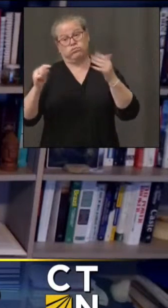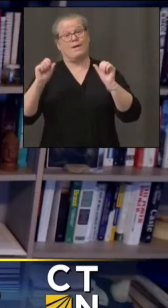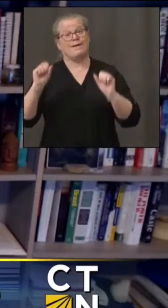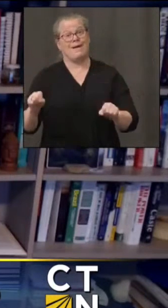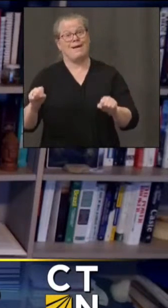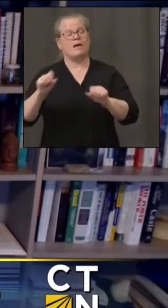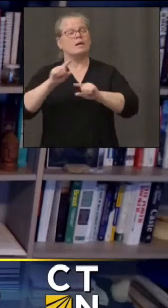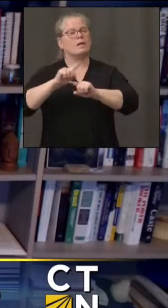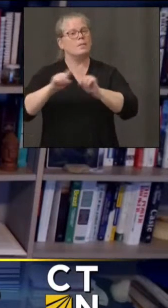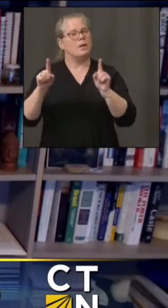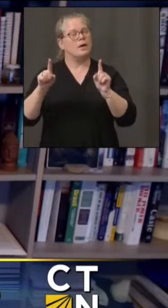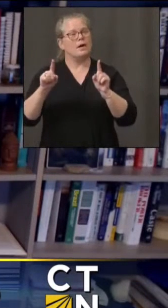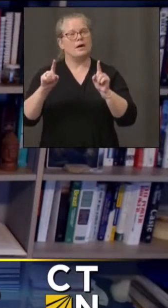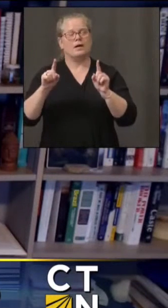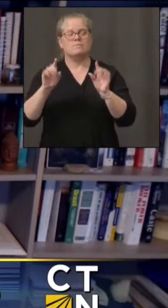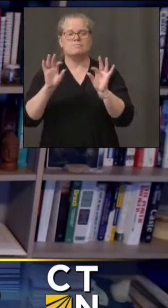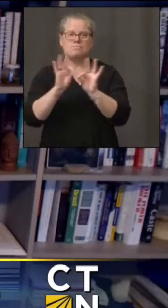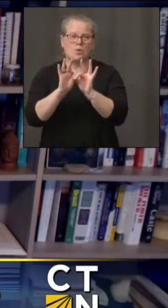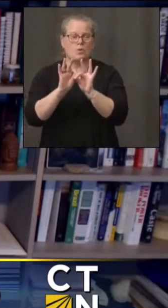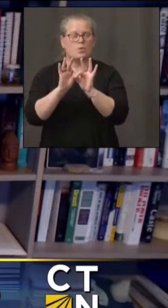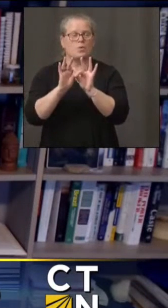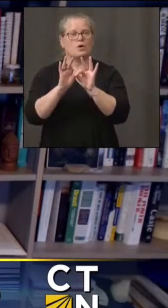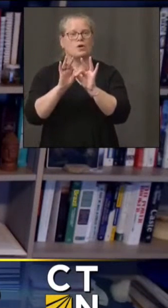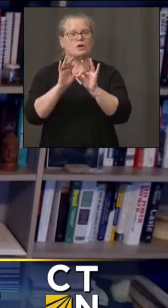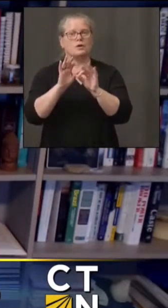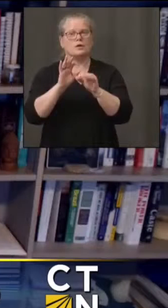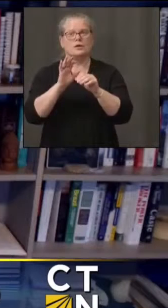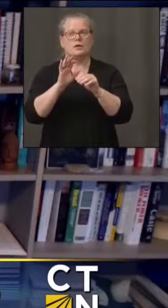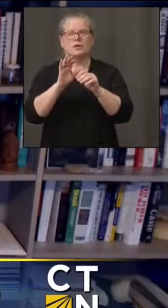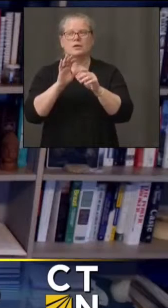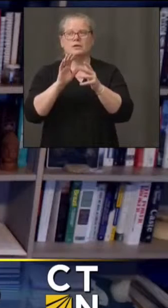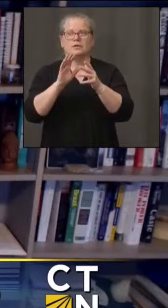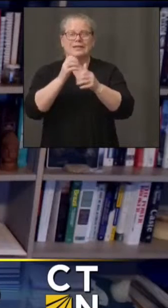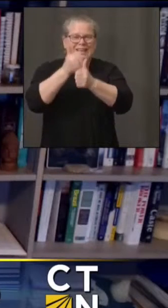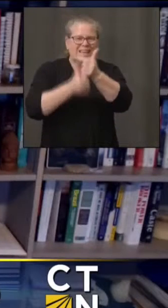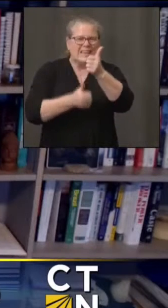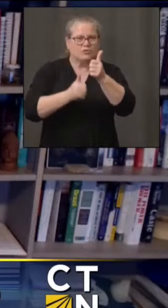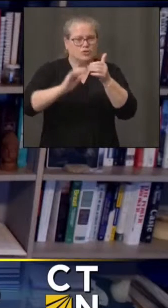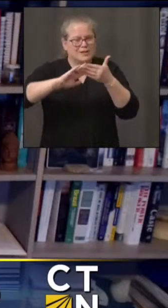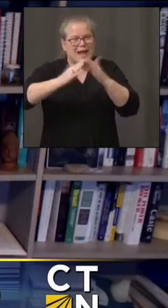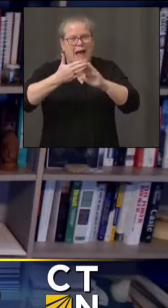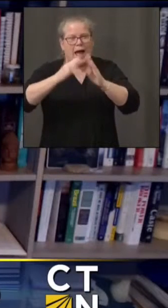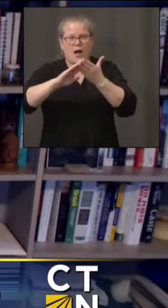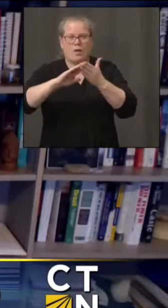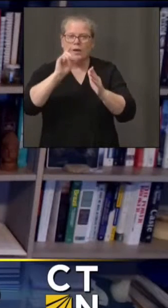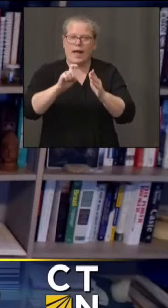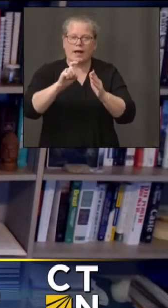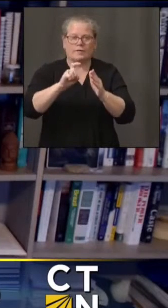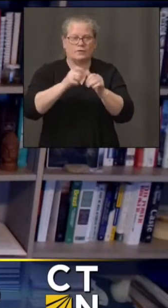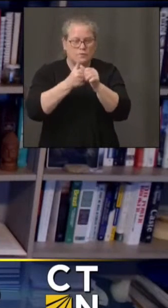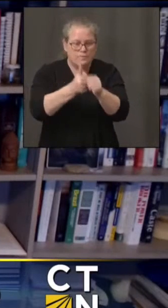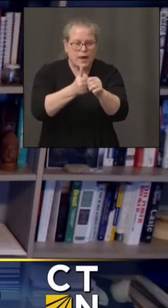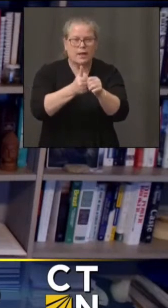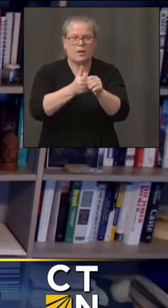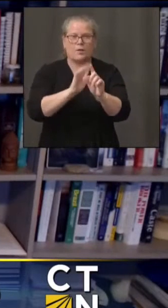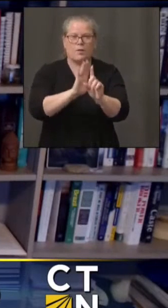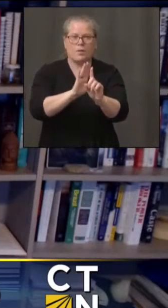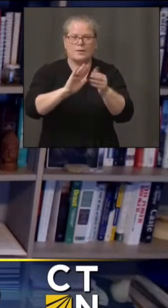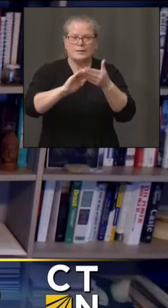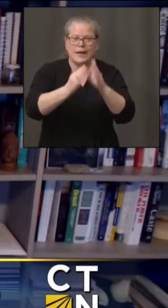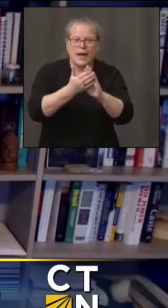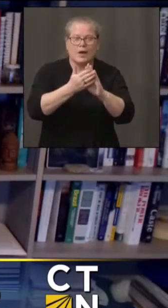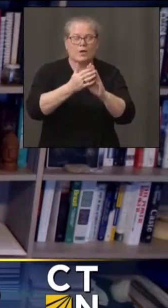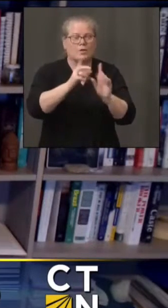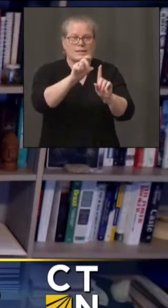into the weeds, and that's what's going to make a difference. And that's what Danbury has been doing. That's